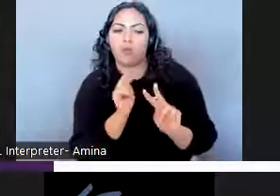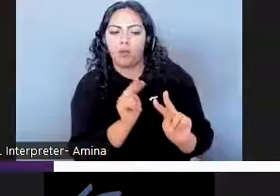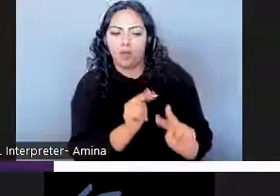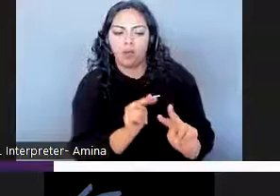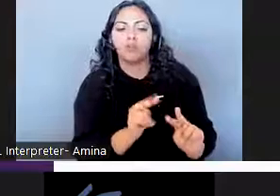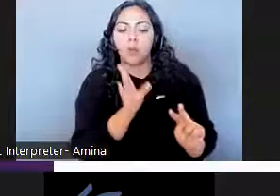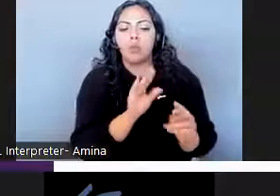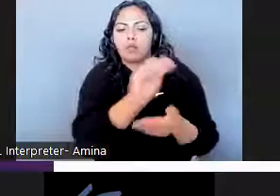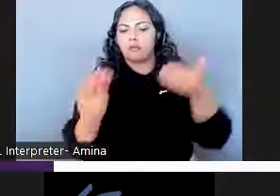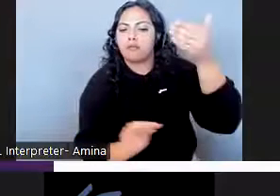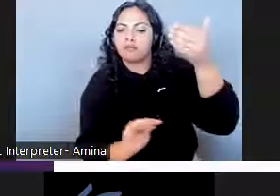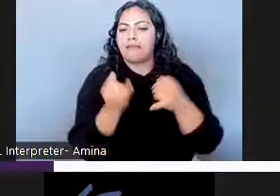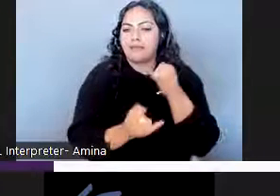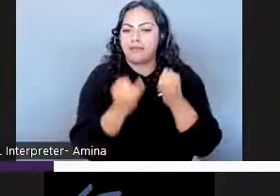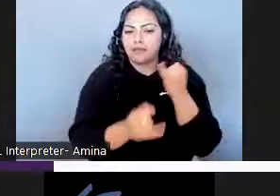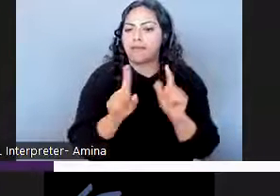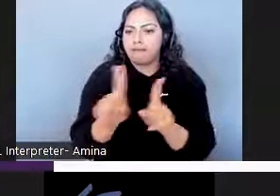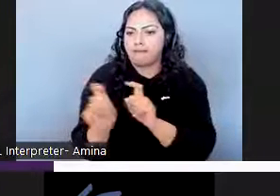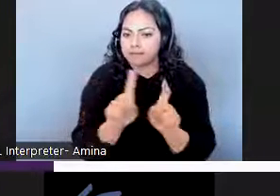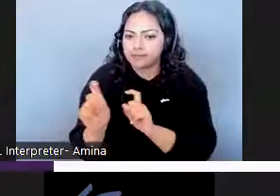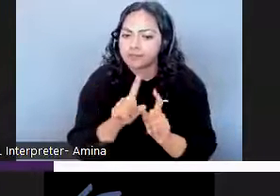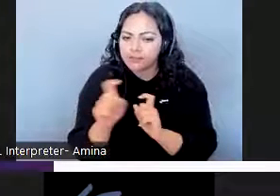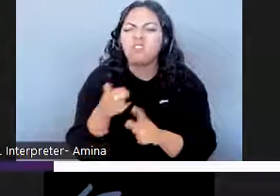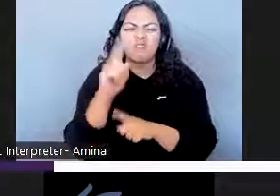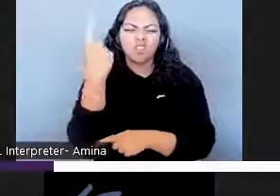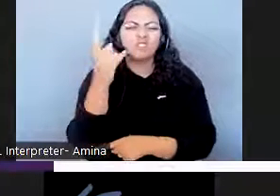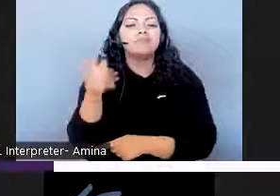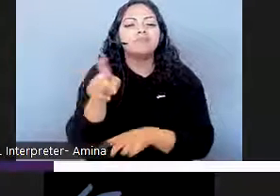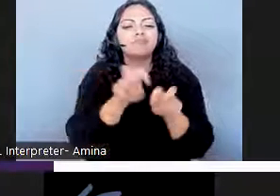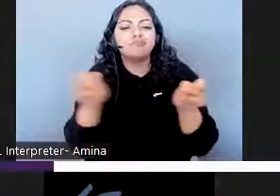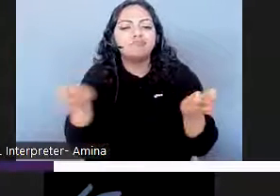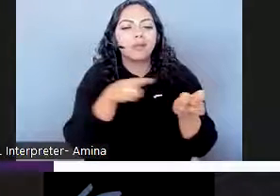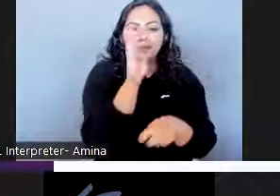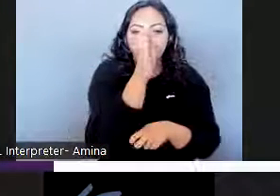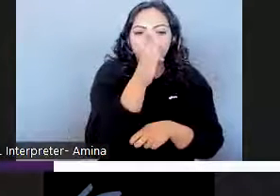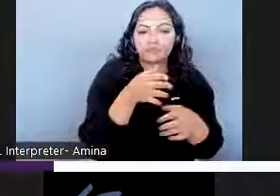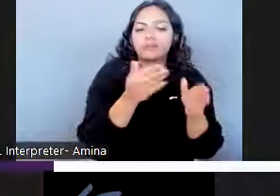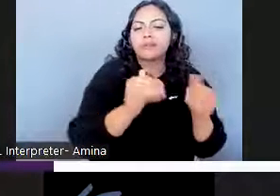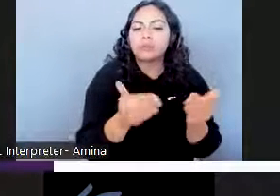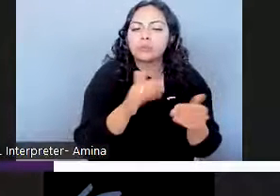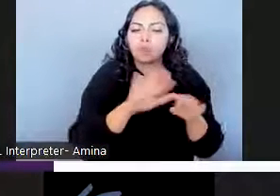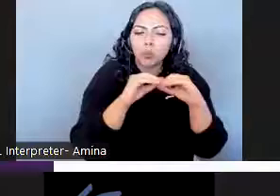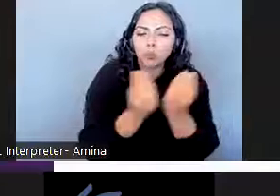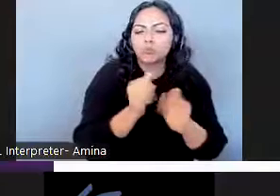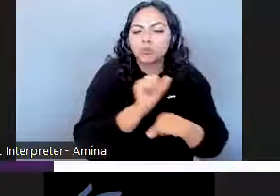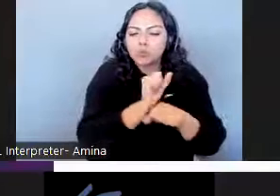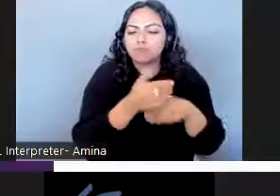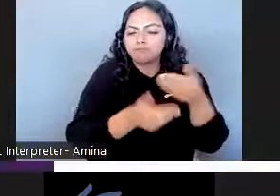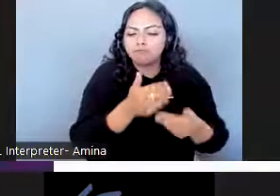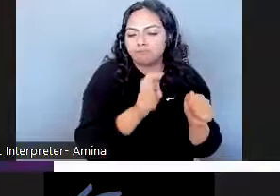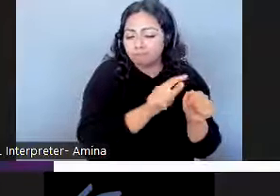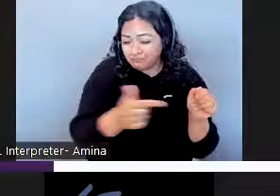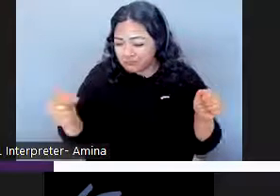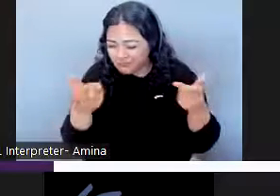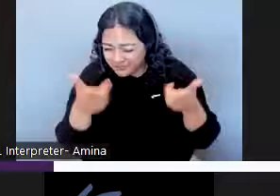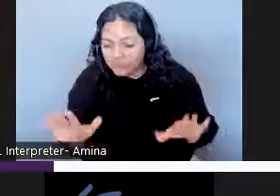the end of the session once the speakers are done their presentation. We are recording the webinar, and it will be available on both the Elder